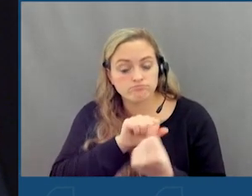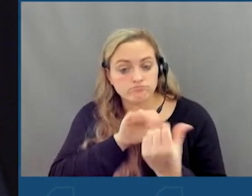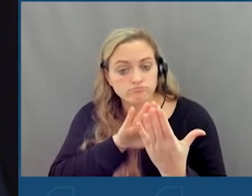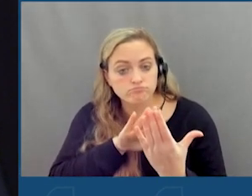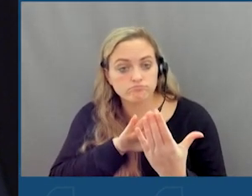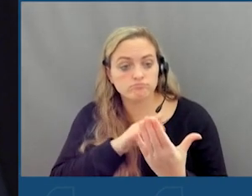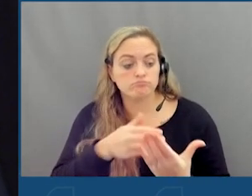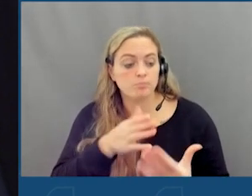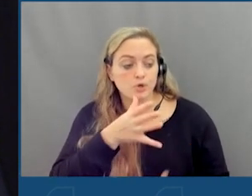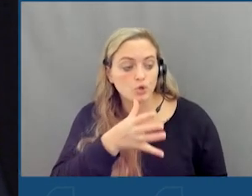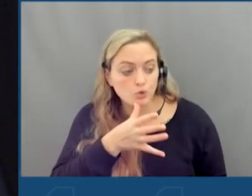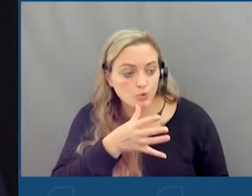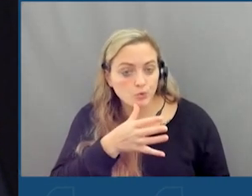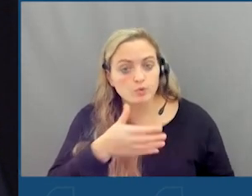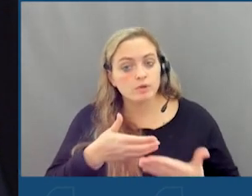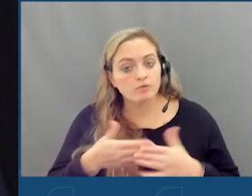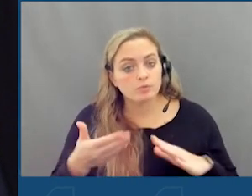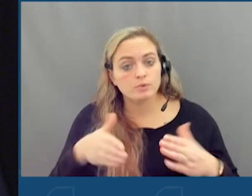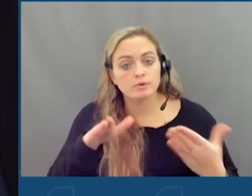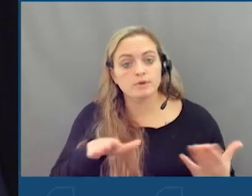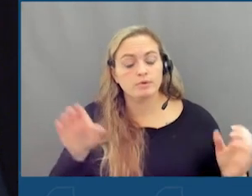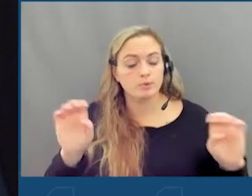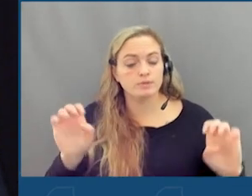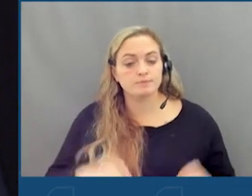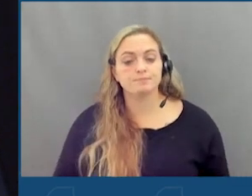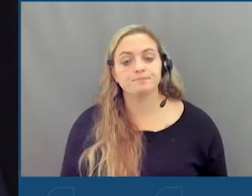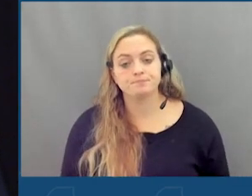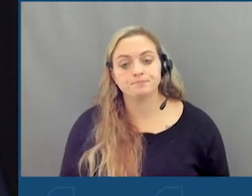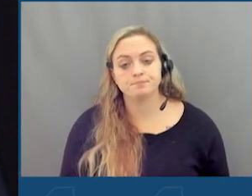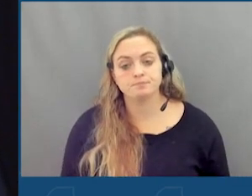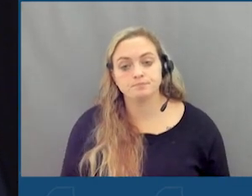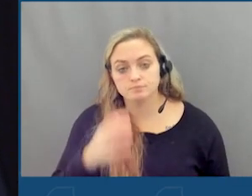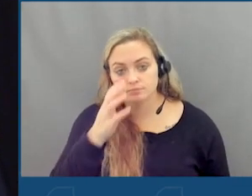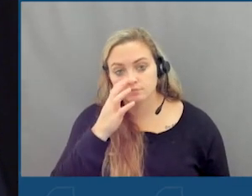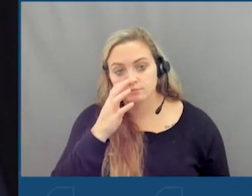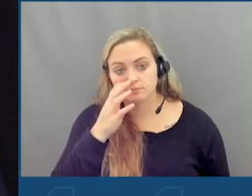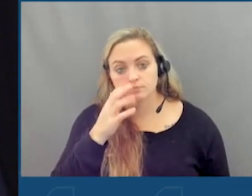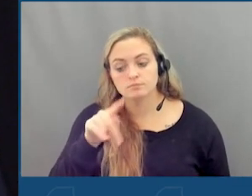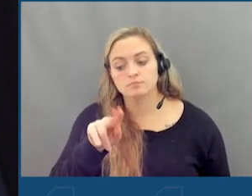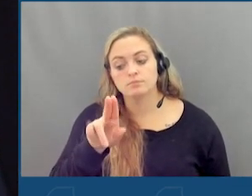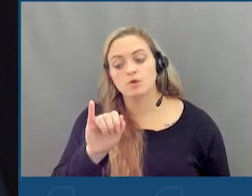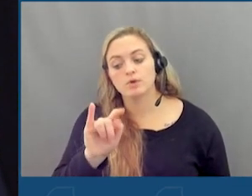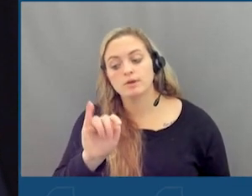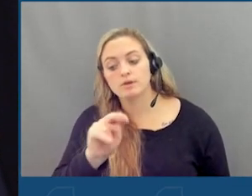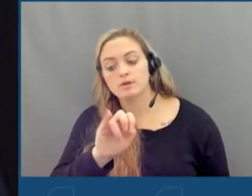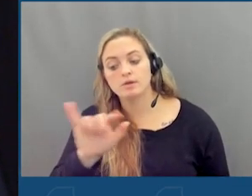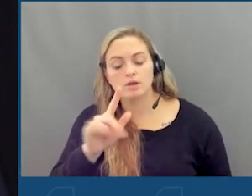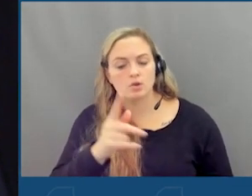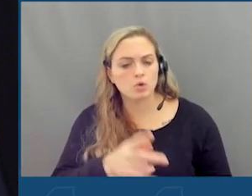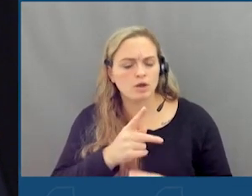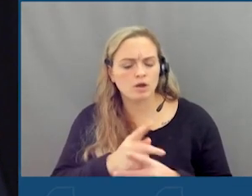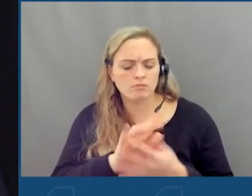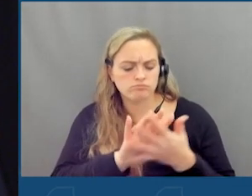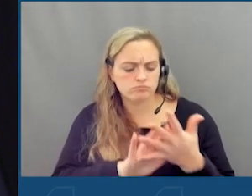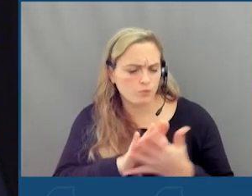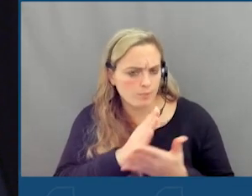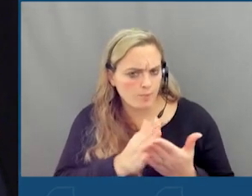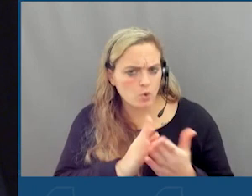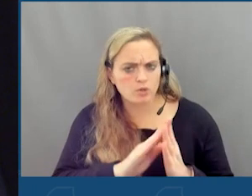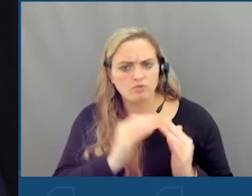maternal and infant mortality crisis. Perinatal care has many different elements, different